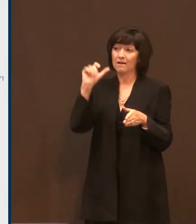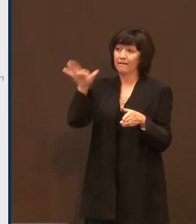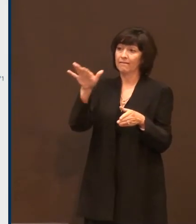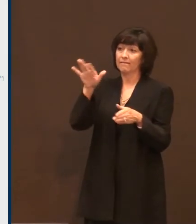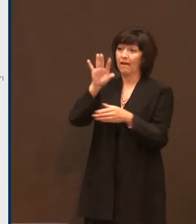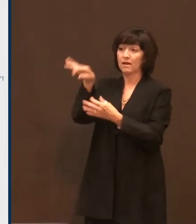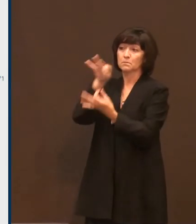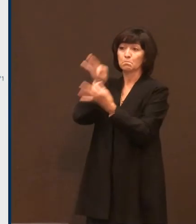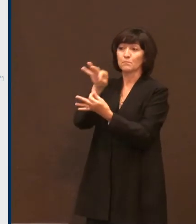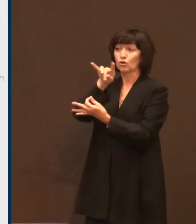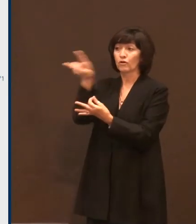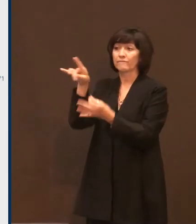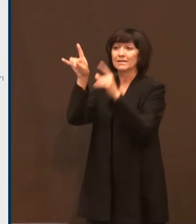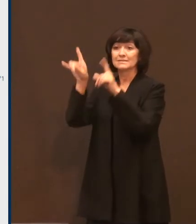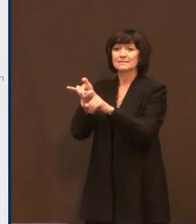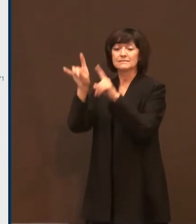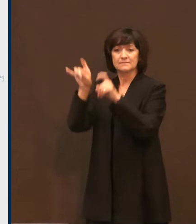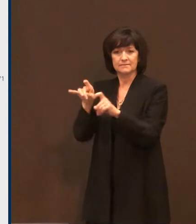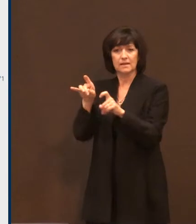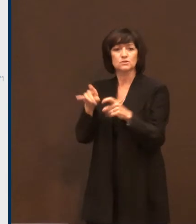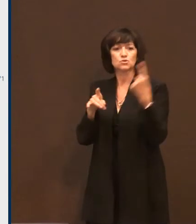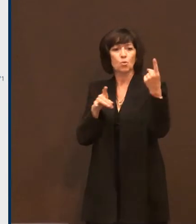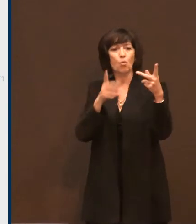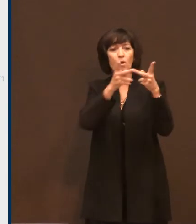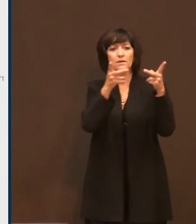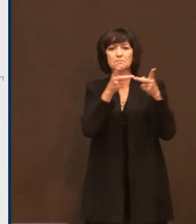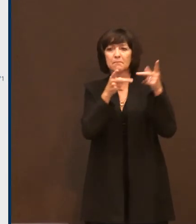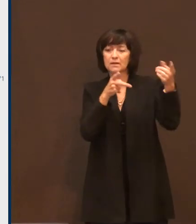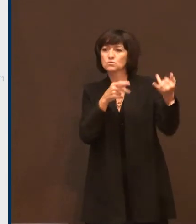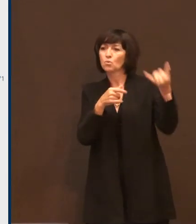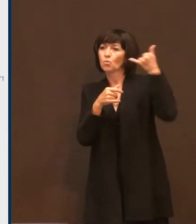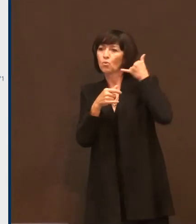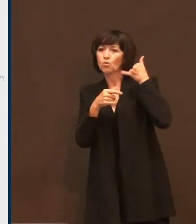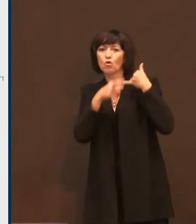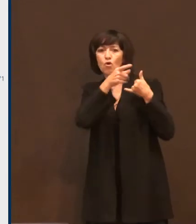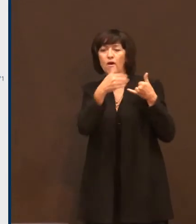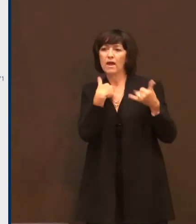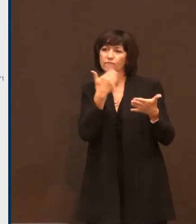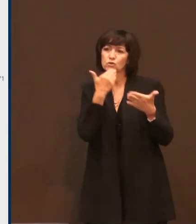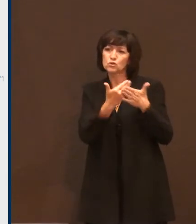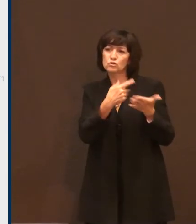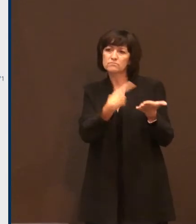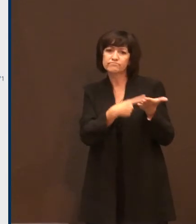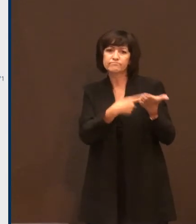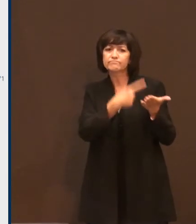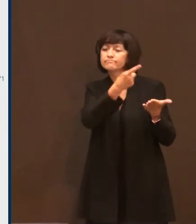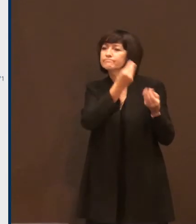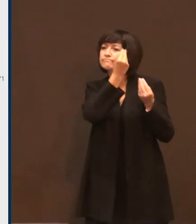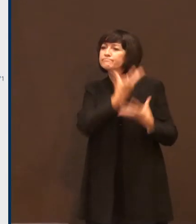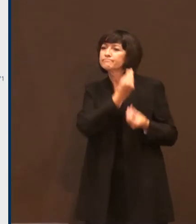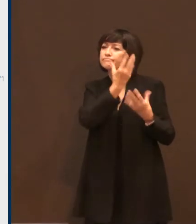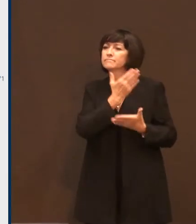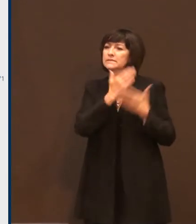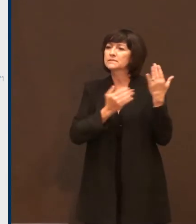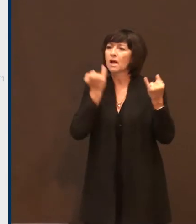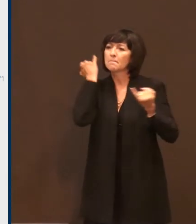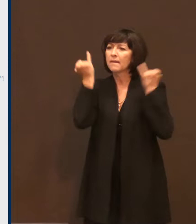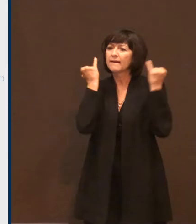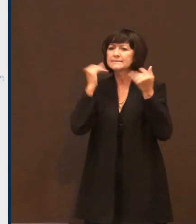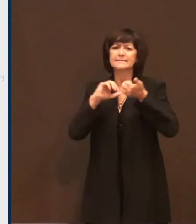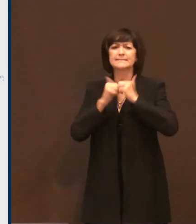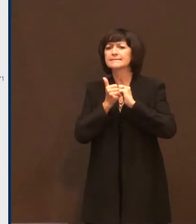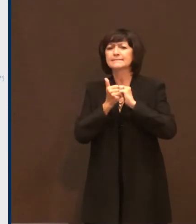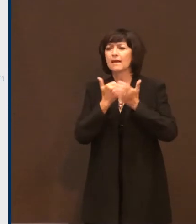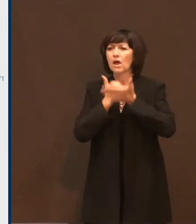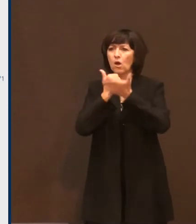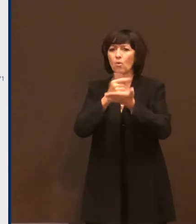with our federally qualified healthcare partners and really had some great discussions about how we could get them to go in the communities for possibly those that are